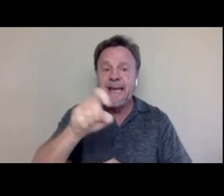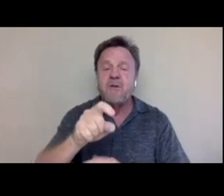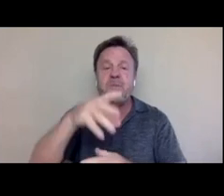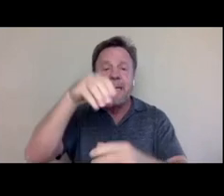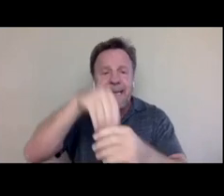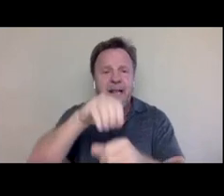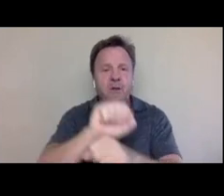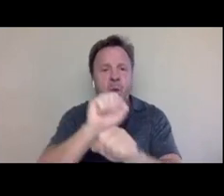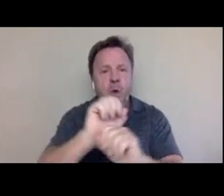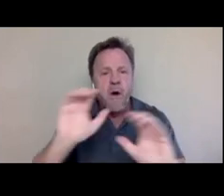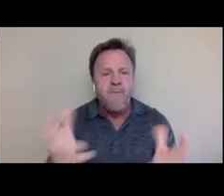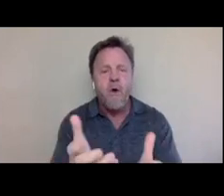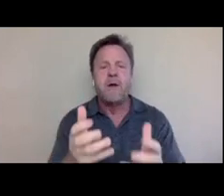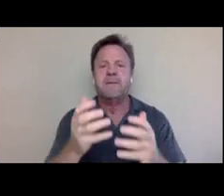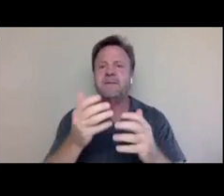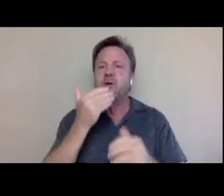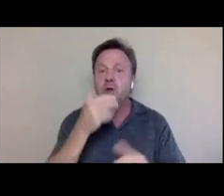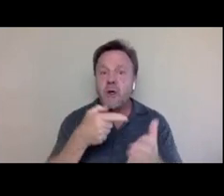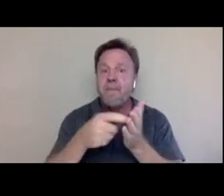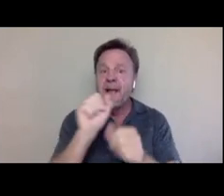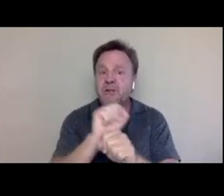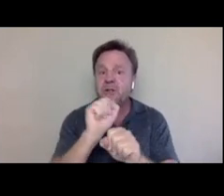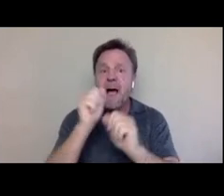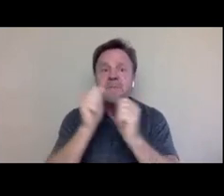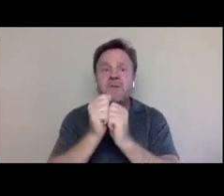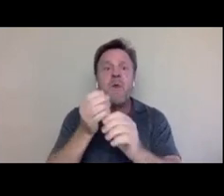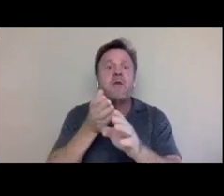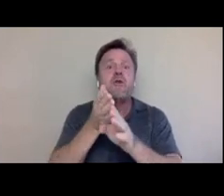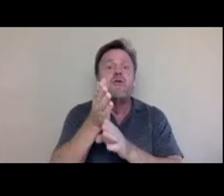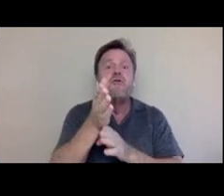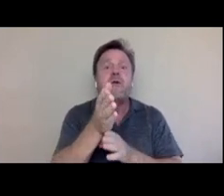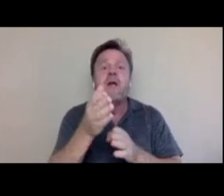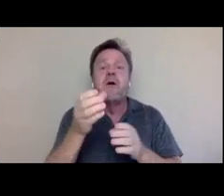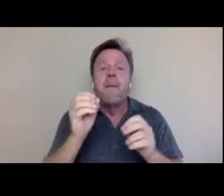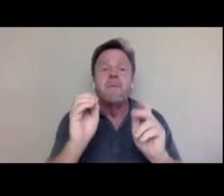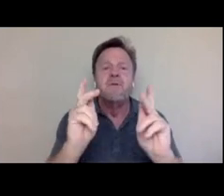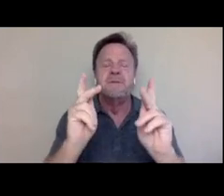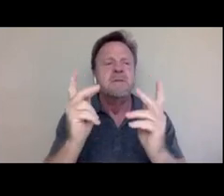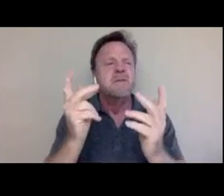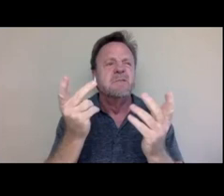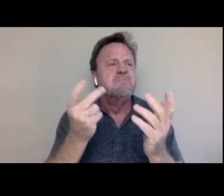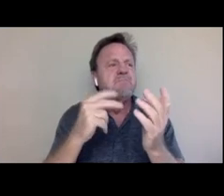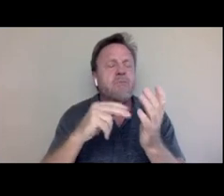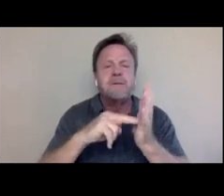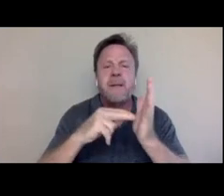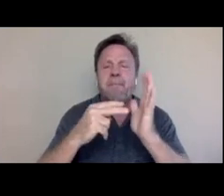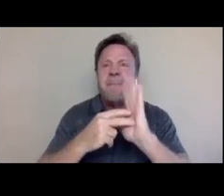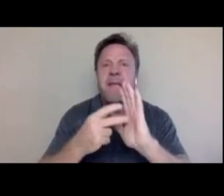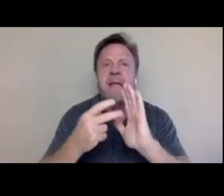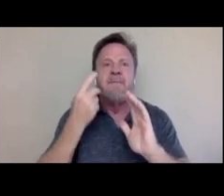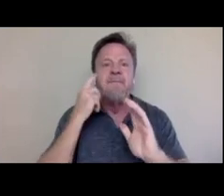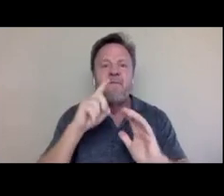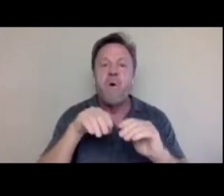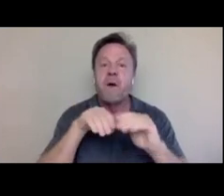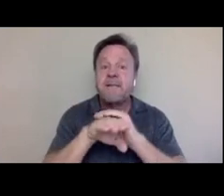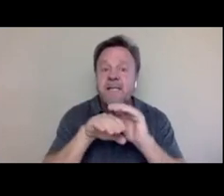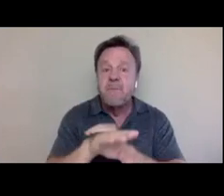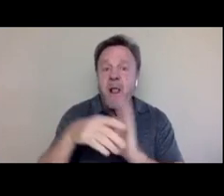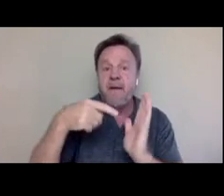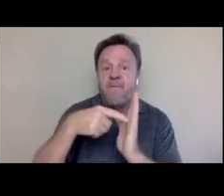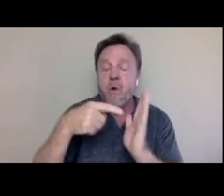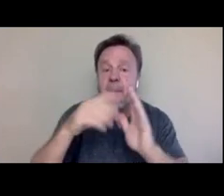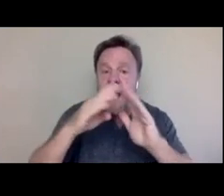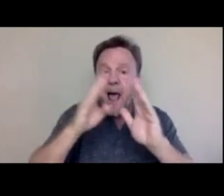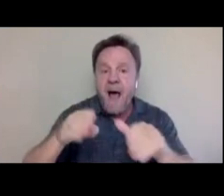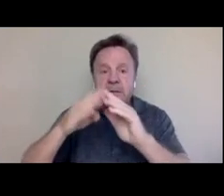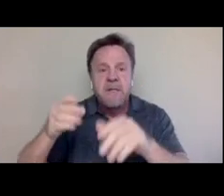good paying jobs with career pathways. What does it mean in terms of accessible and affordable housing